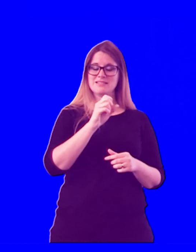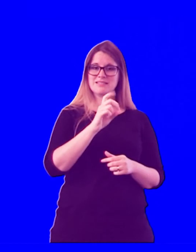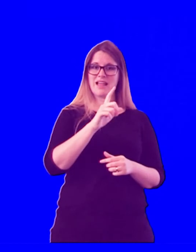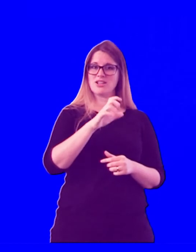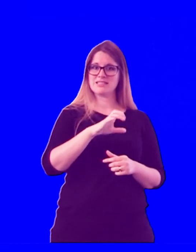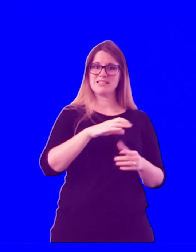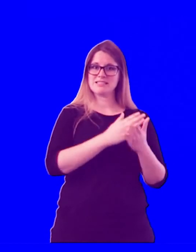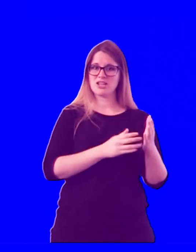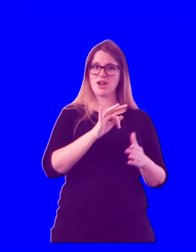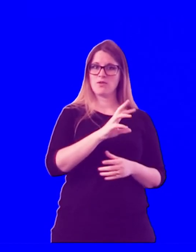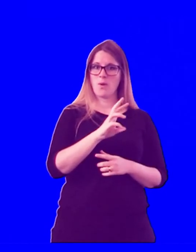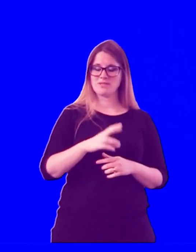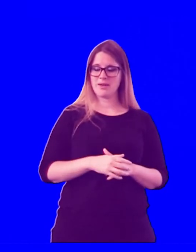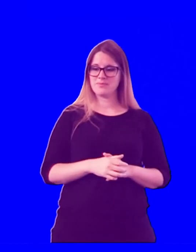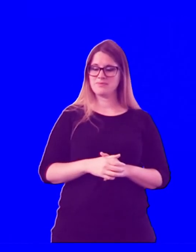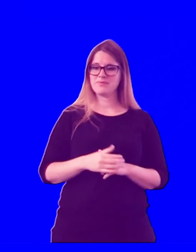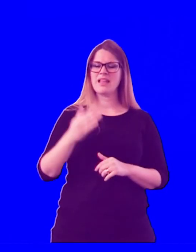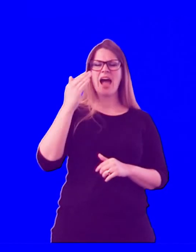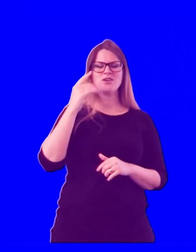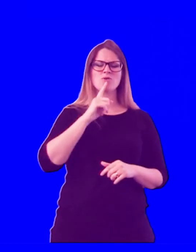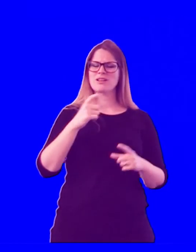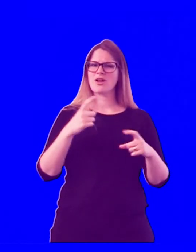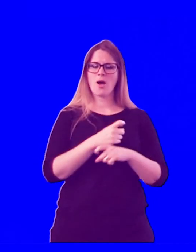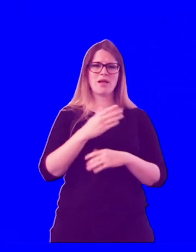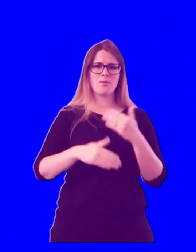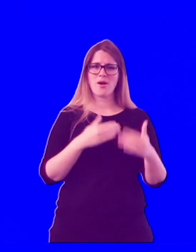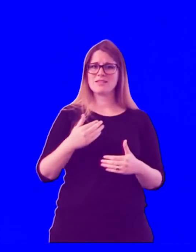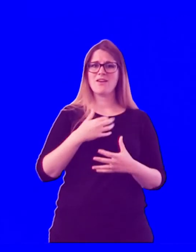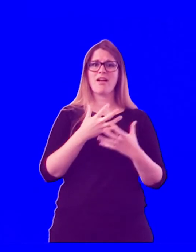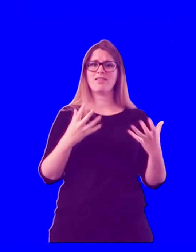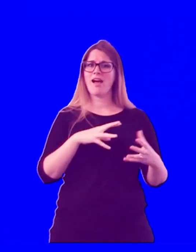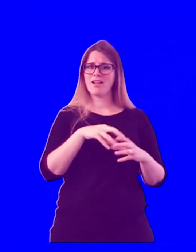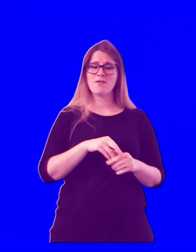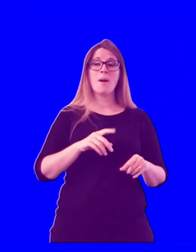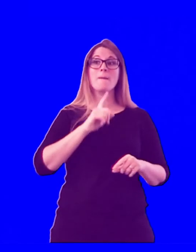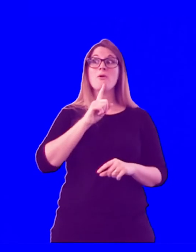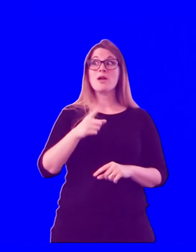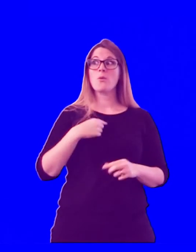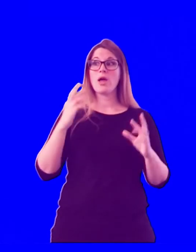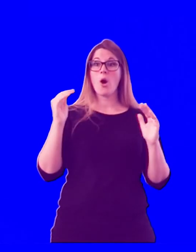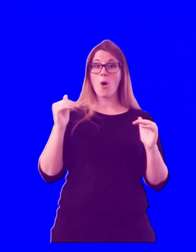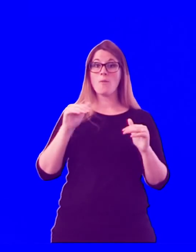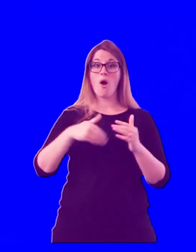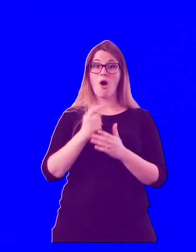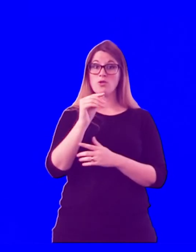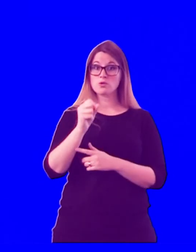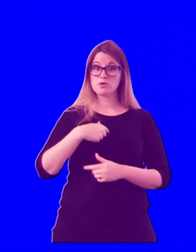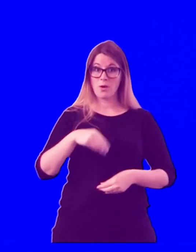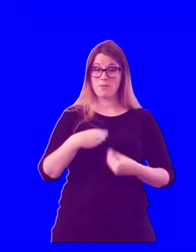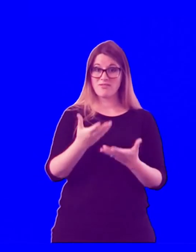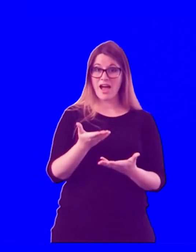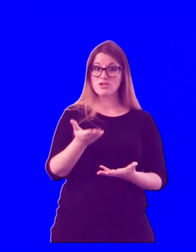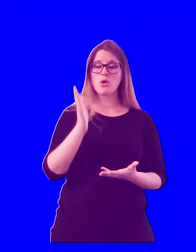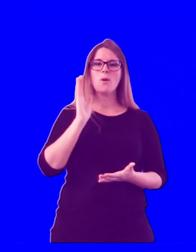of it. Now, I know it's a complicated process. There's a lot to go through, but really we're hoping that the tools we provided you